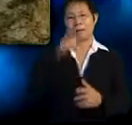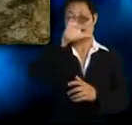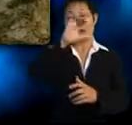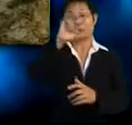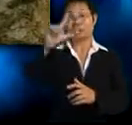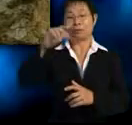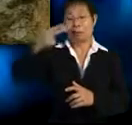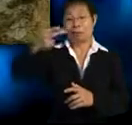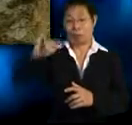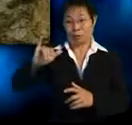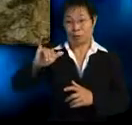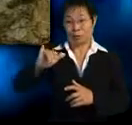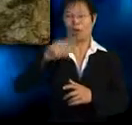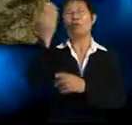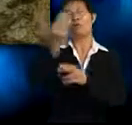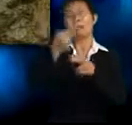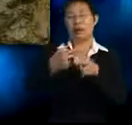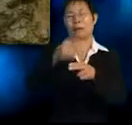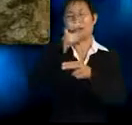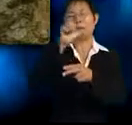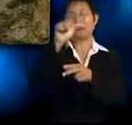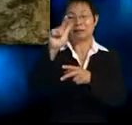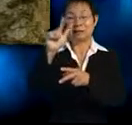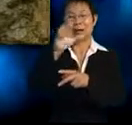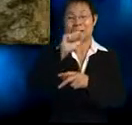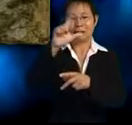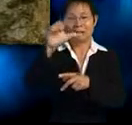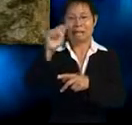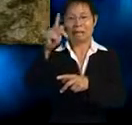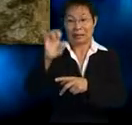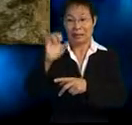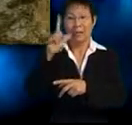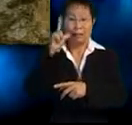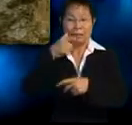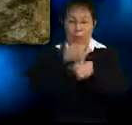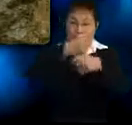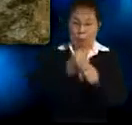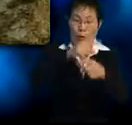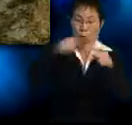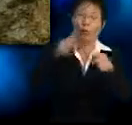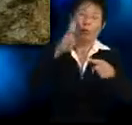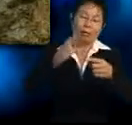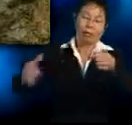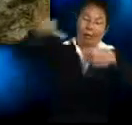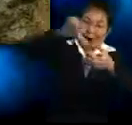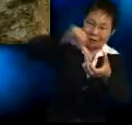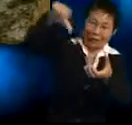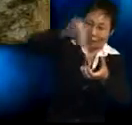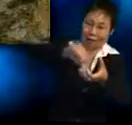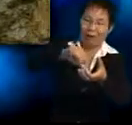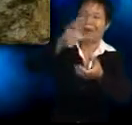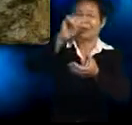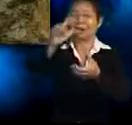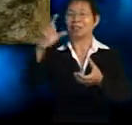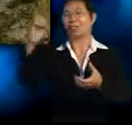Calcium hydroxide, or commonly called slake lime, is formed when water is added to calcium